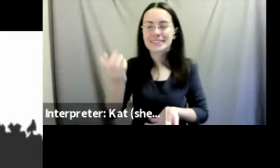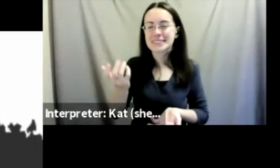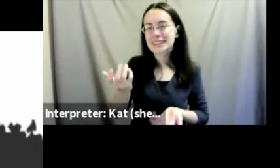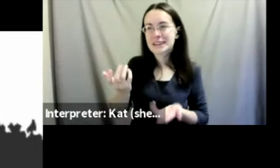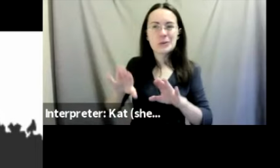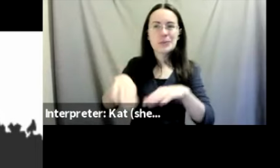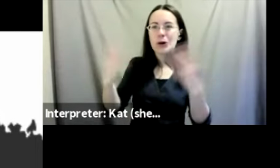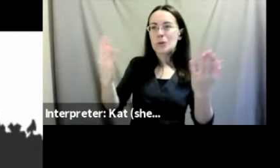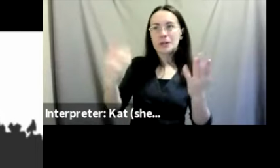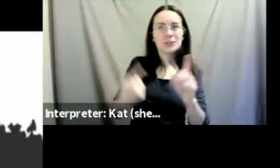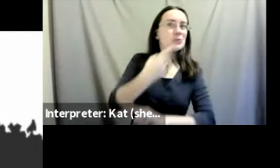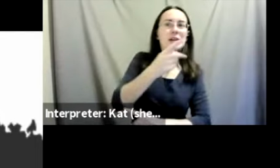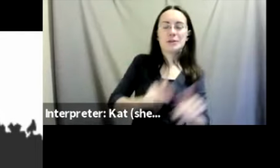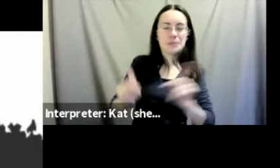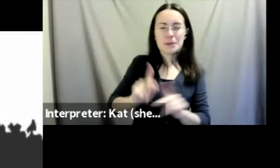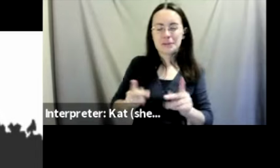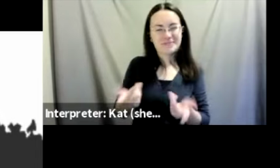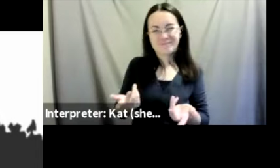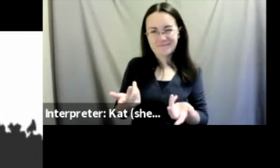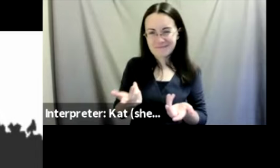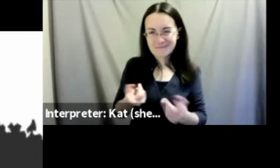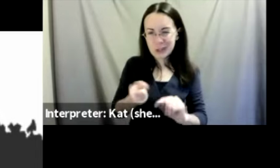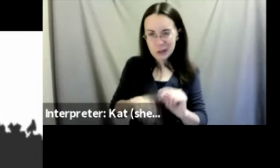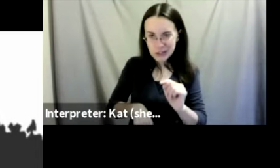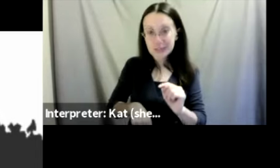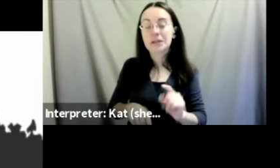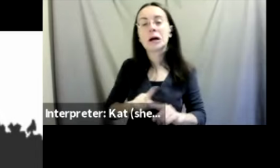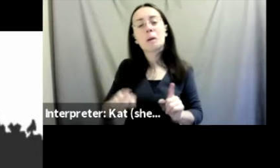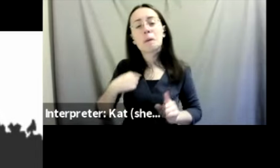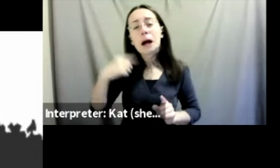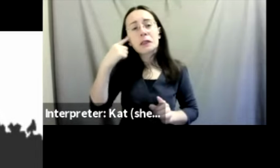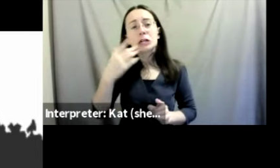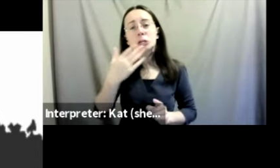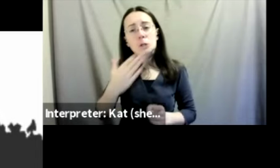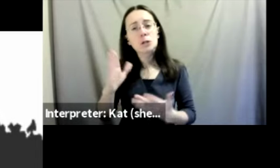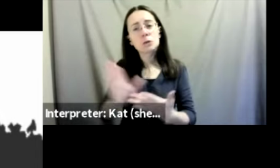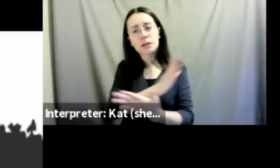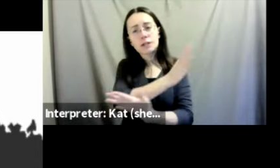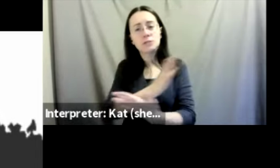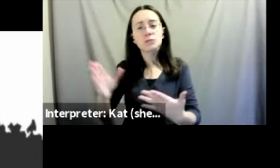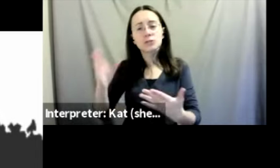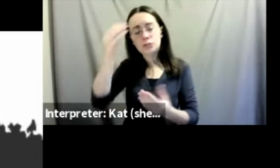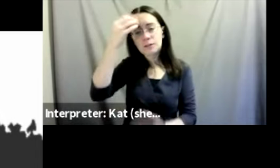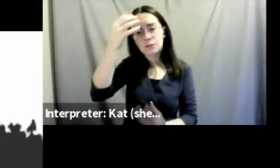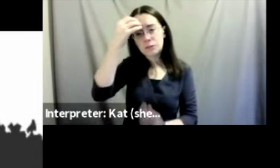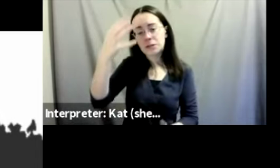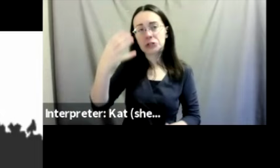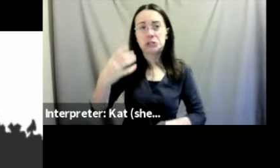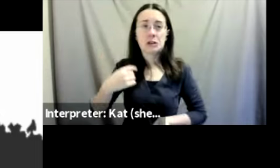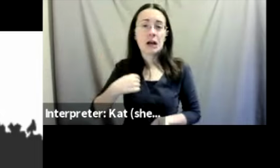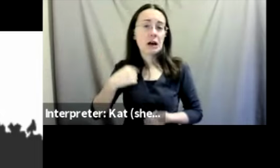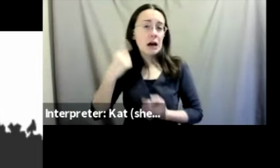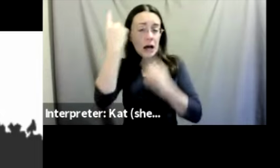random people. But I think we did get a good range of information. And so I would consider our data